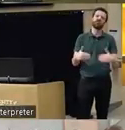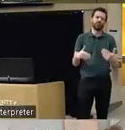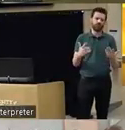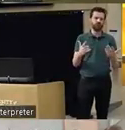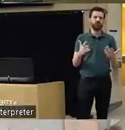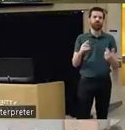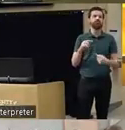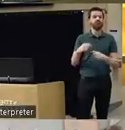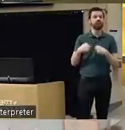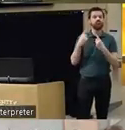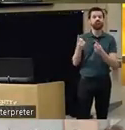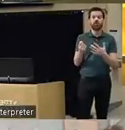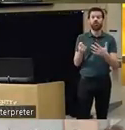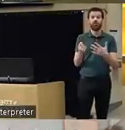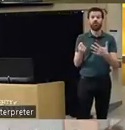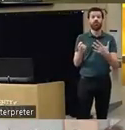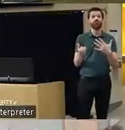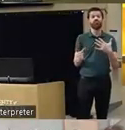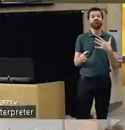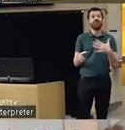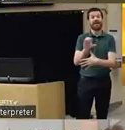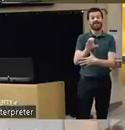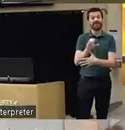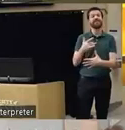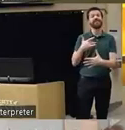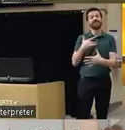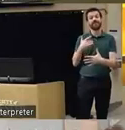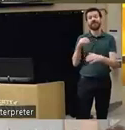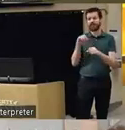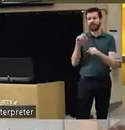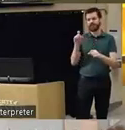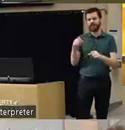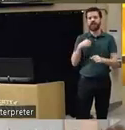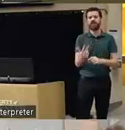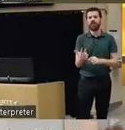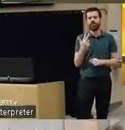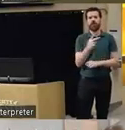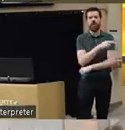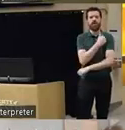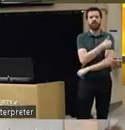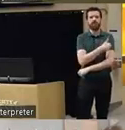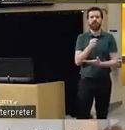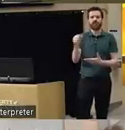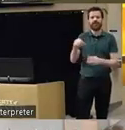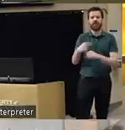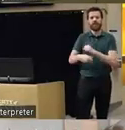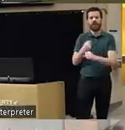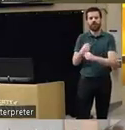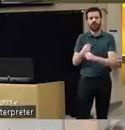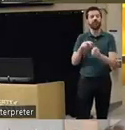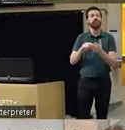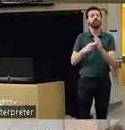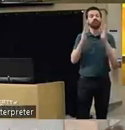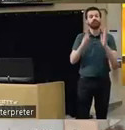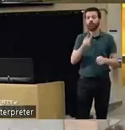since the criteria for them can be up to three hospitalizations in 1 year. So you can imagine that someone with schizophrenia